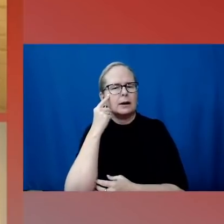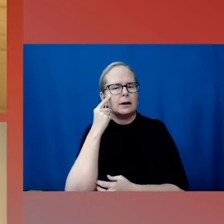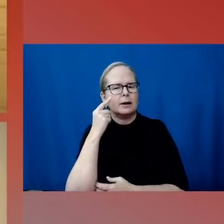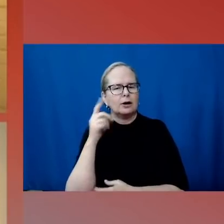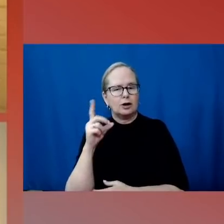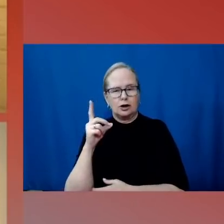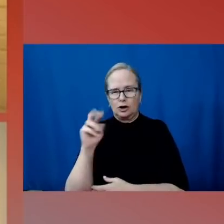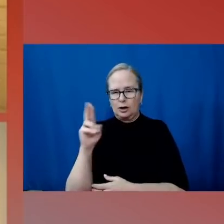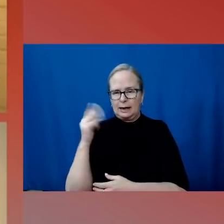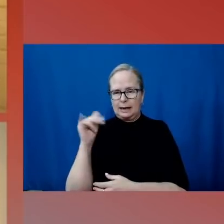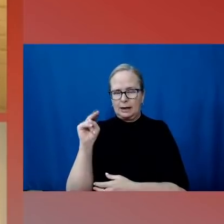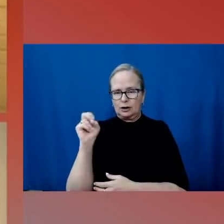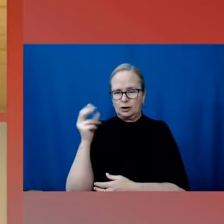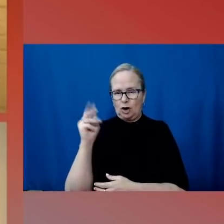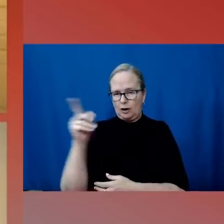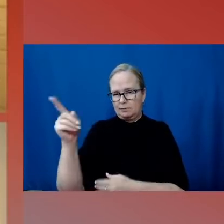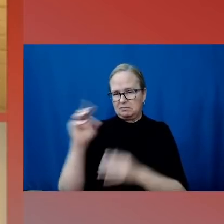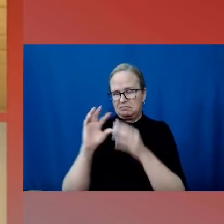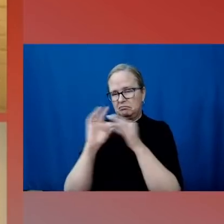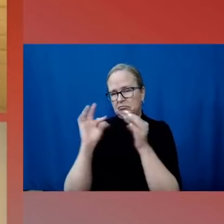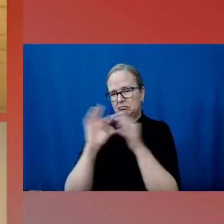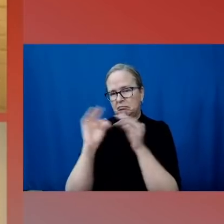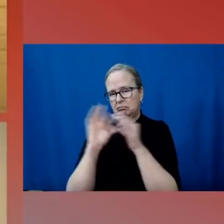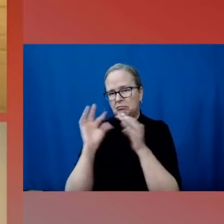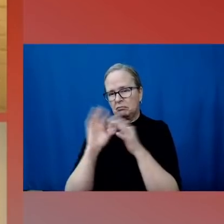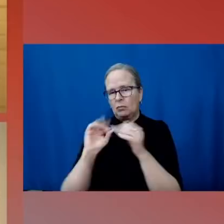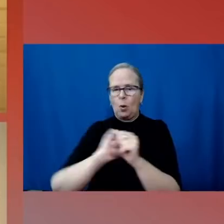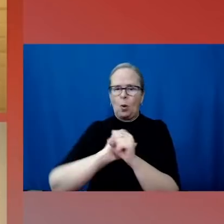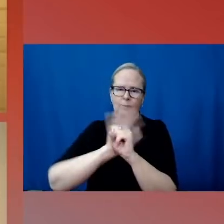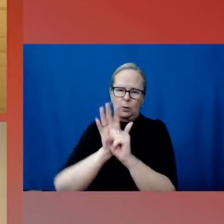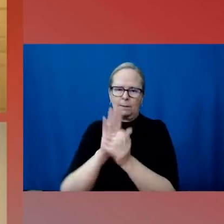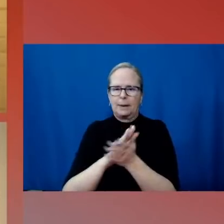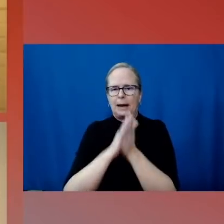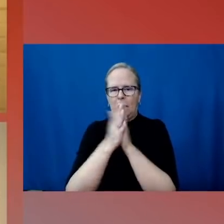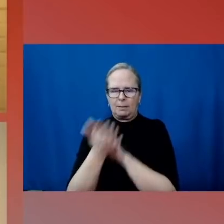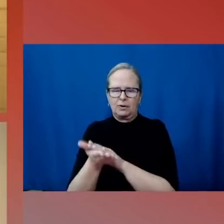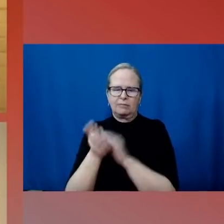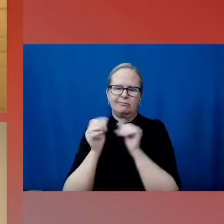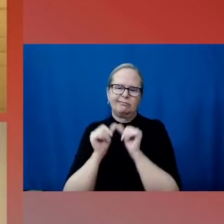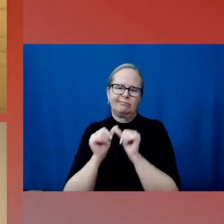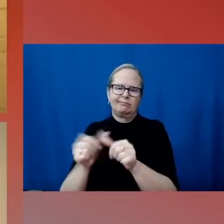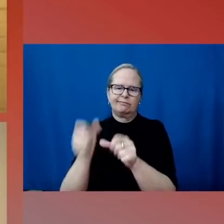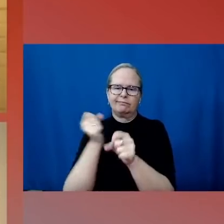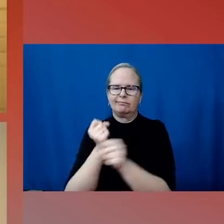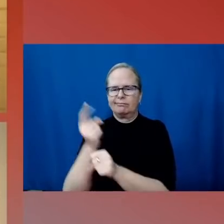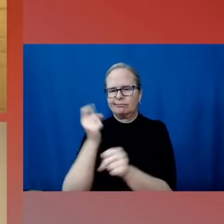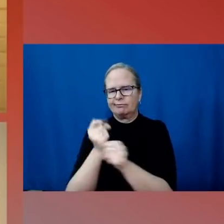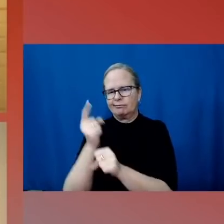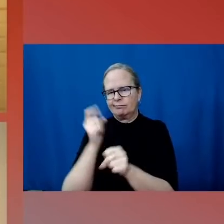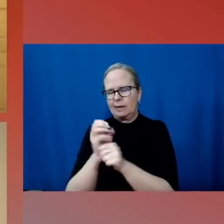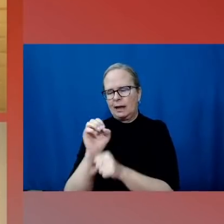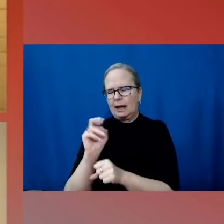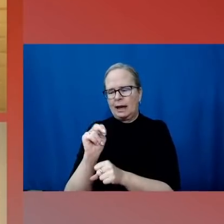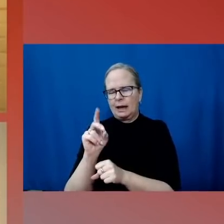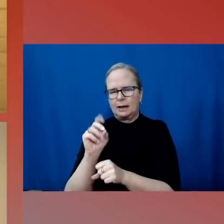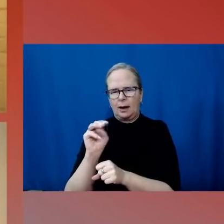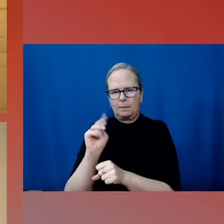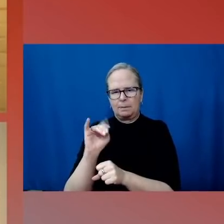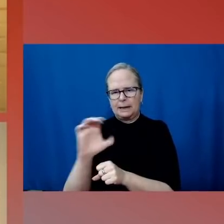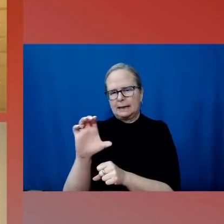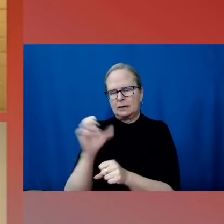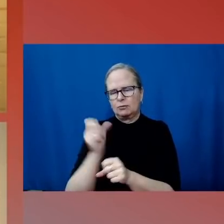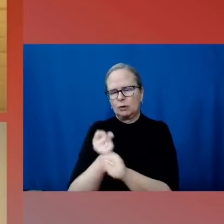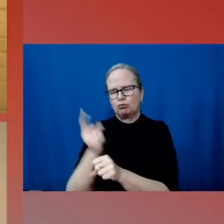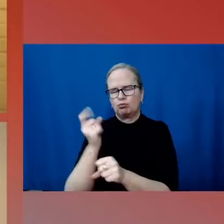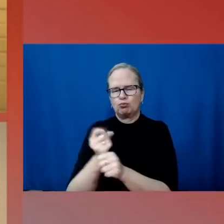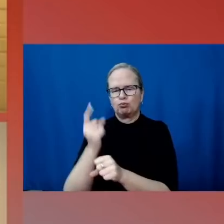comments about COVID becoming endemic, but I'm wondering what your thoughts are on that, especially given